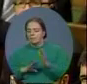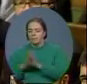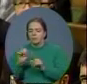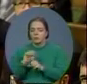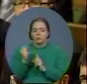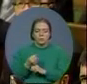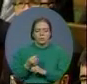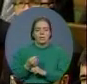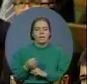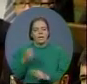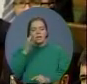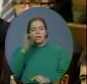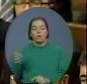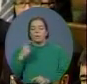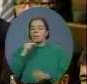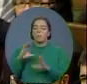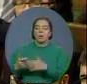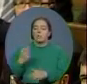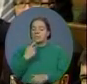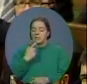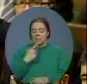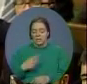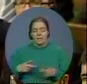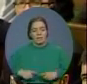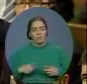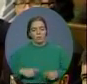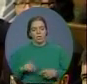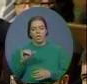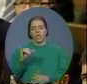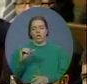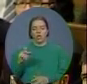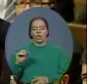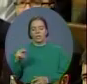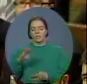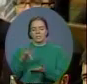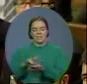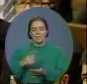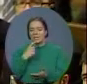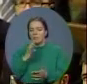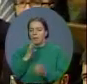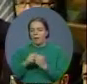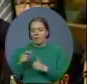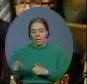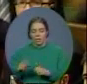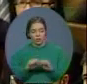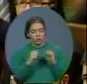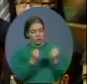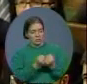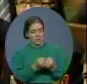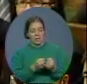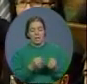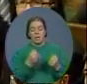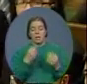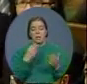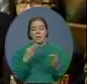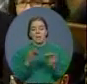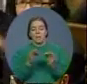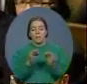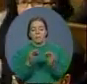talk to the member for York Centre? A corporation that's willing to pay the sky is the limit donation tonight to his